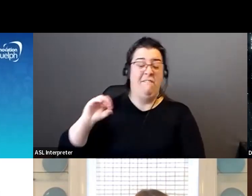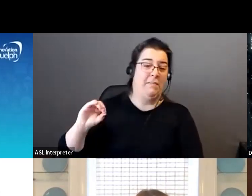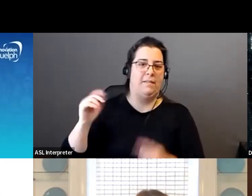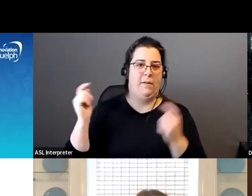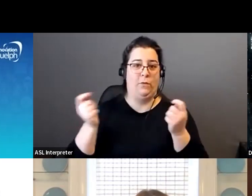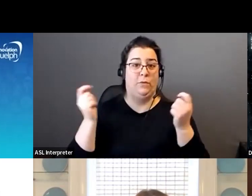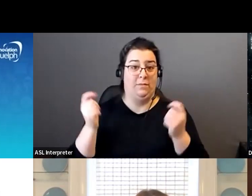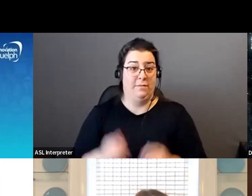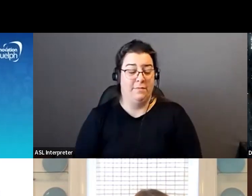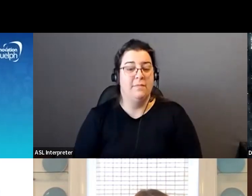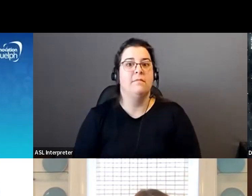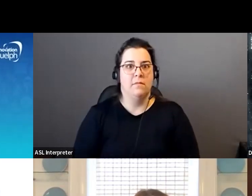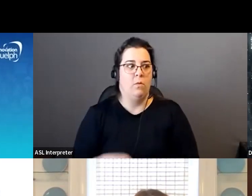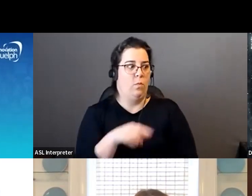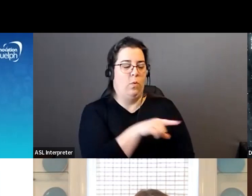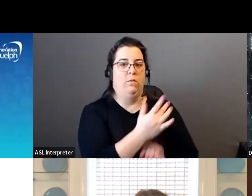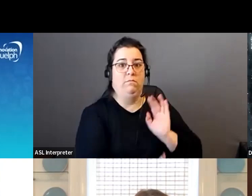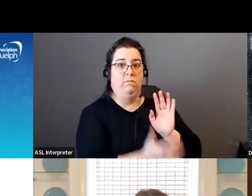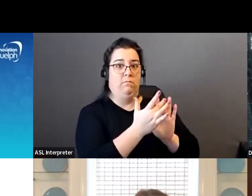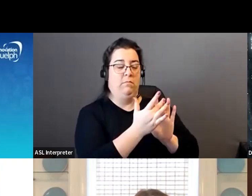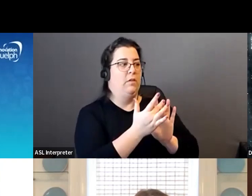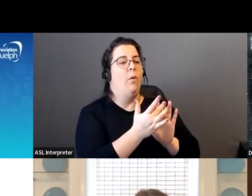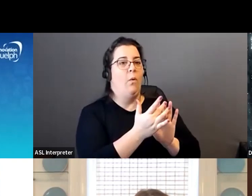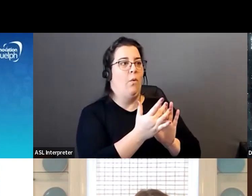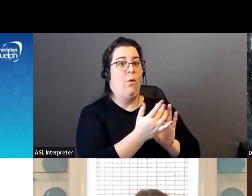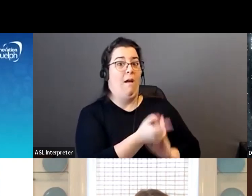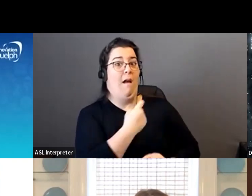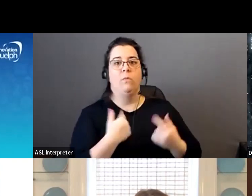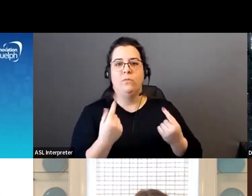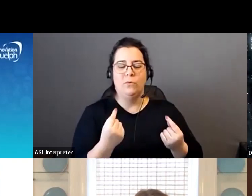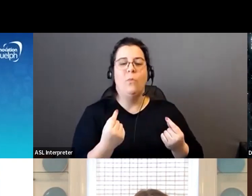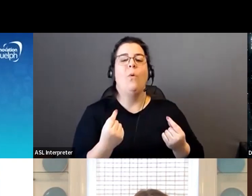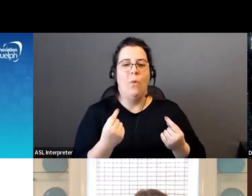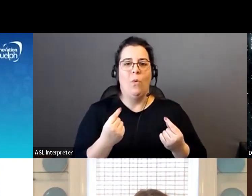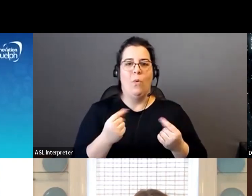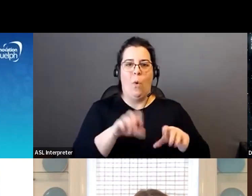she'd like me to interview about the history of hip hop music.